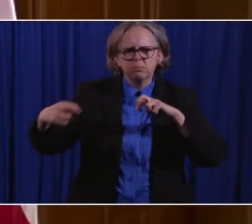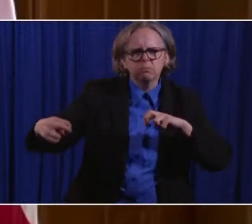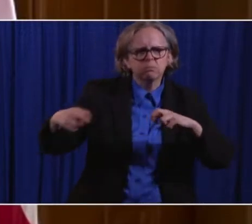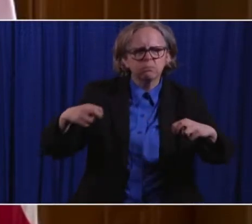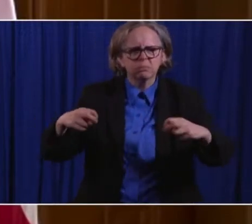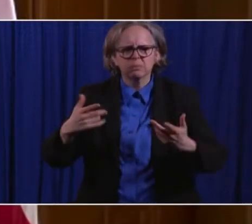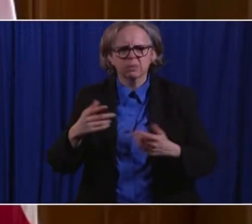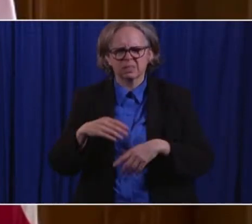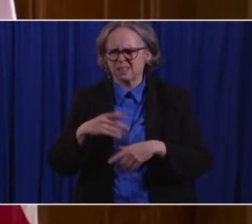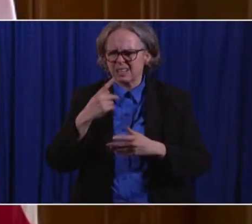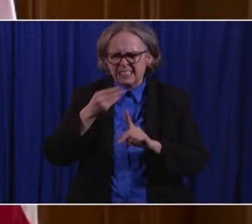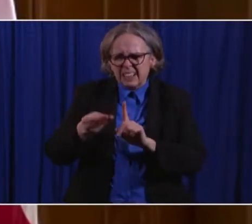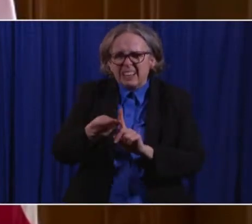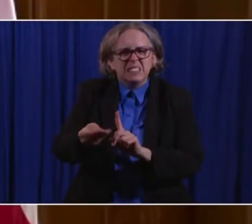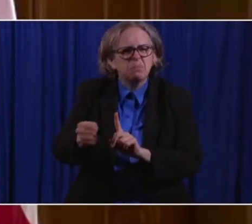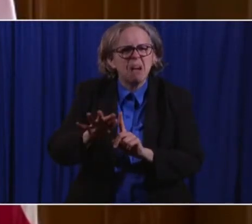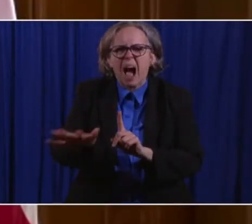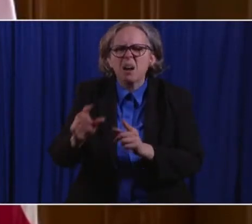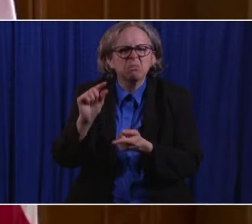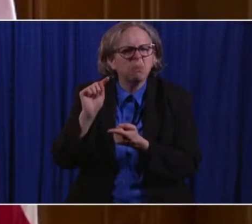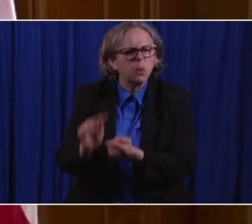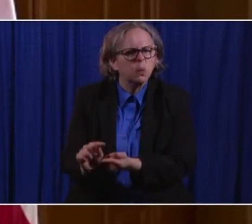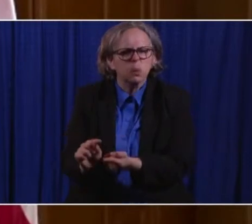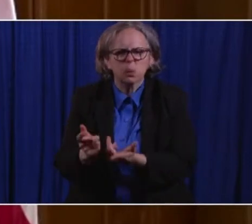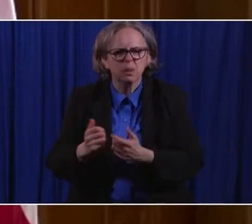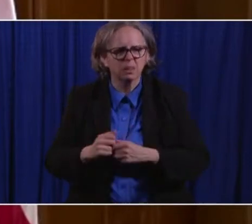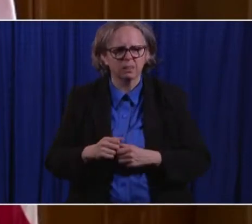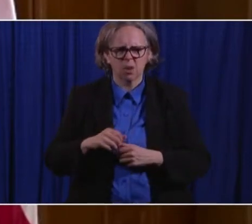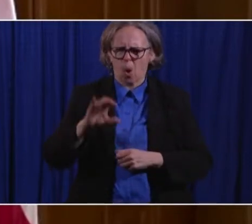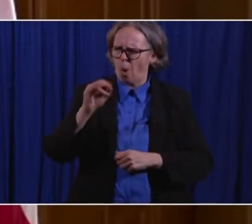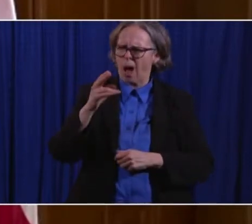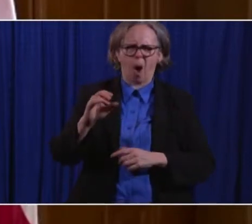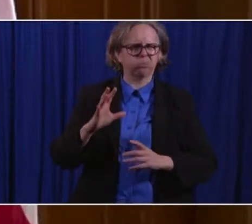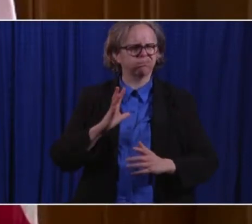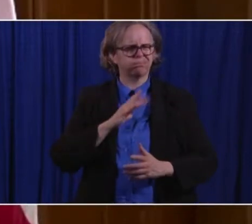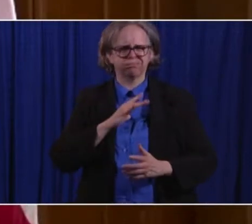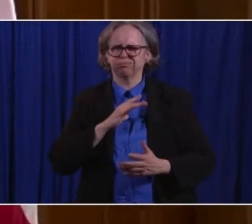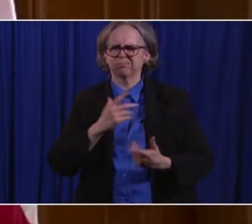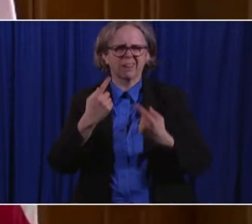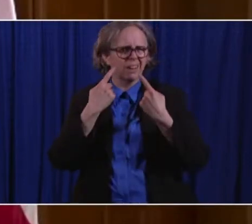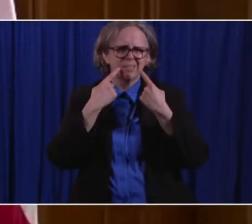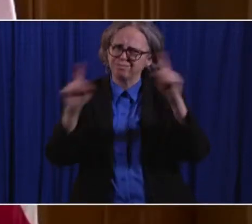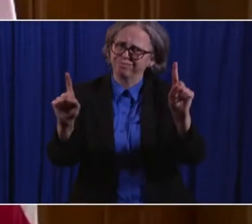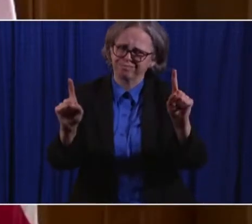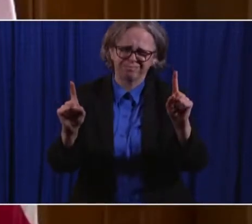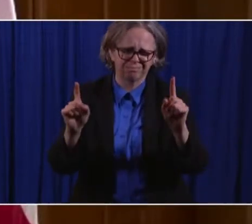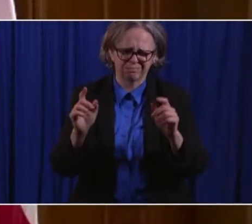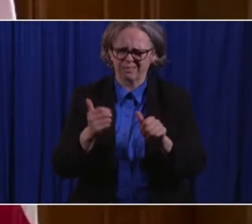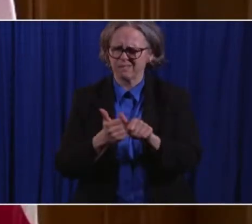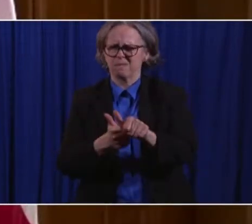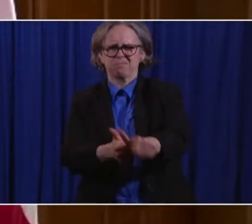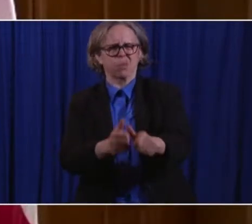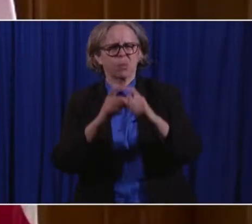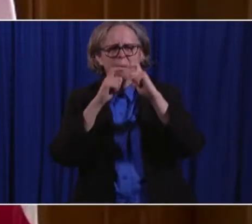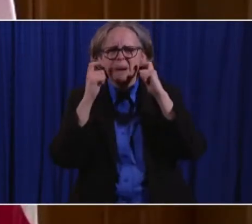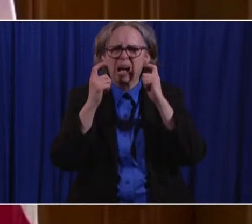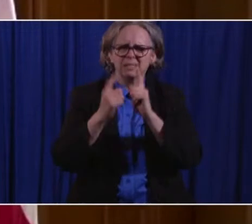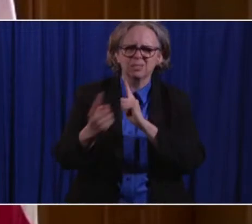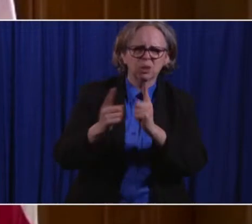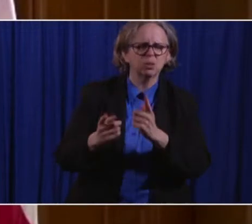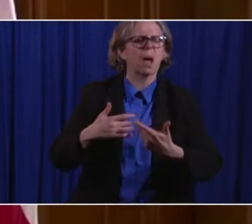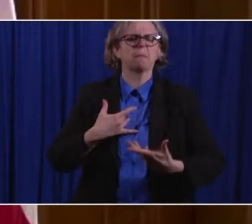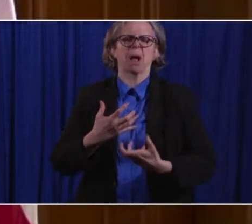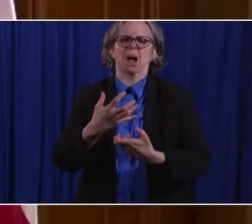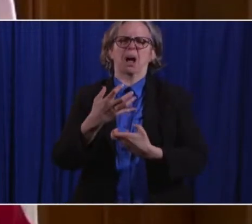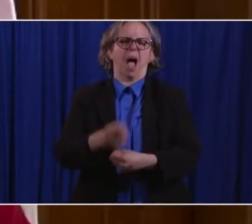for months. So Ohioans have been very, very successful in doing this. And so I have every confidence that we will